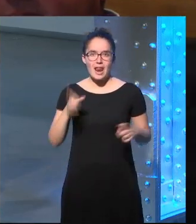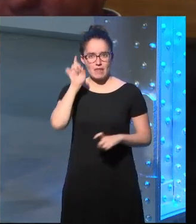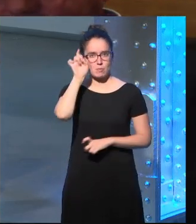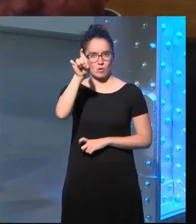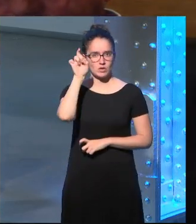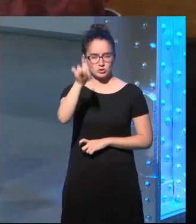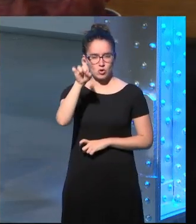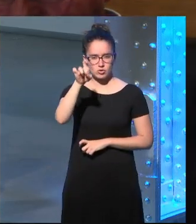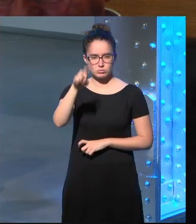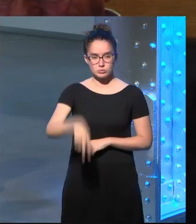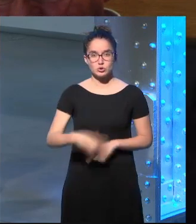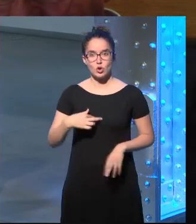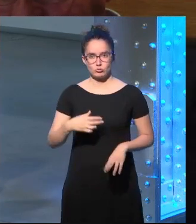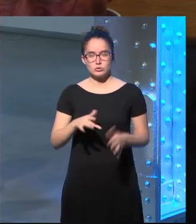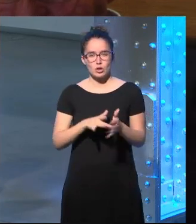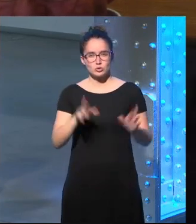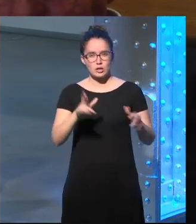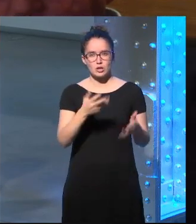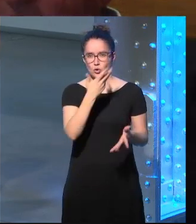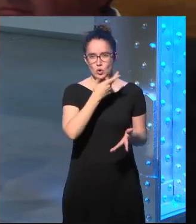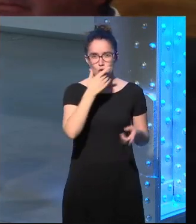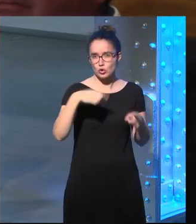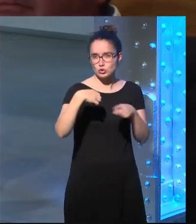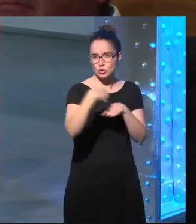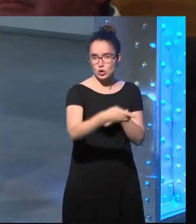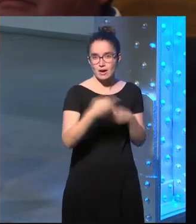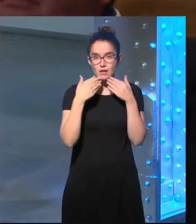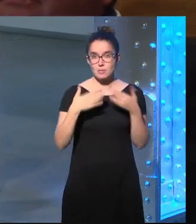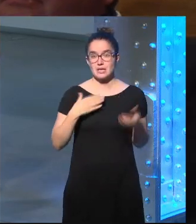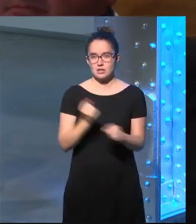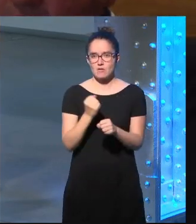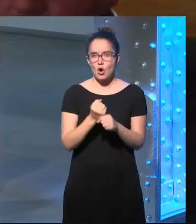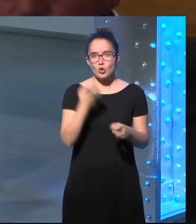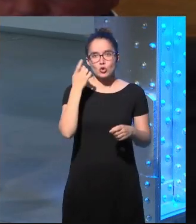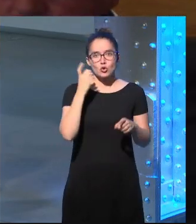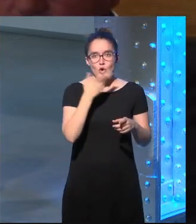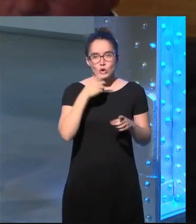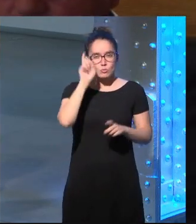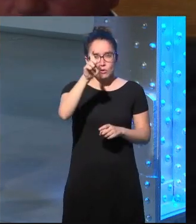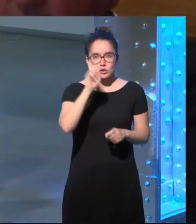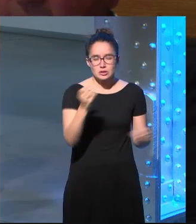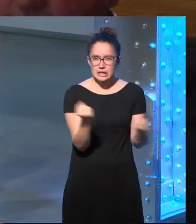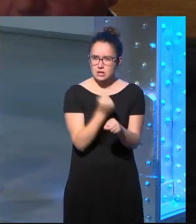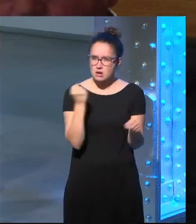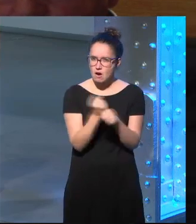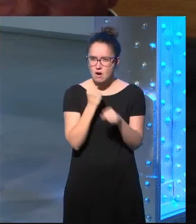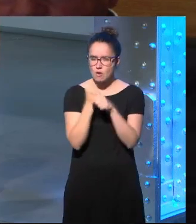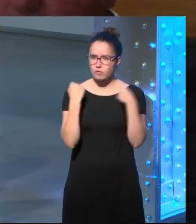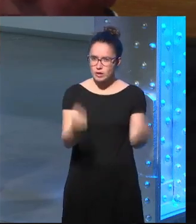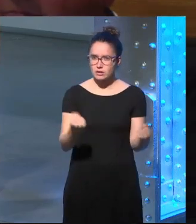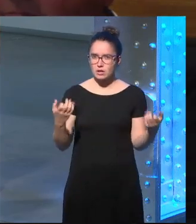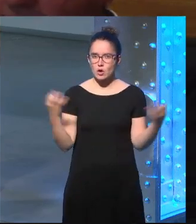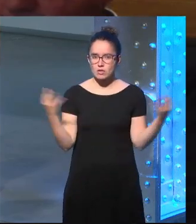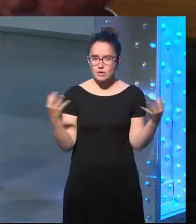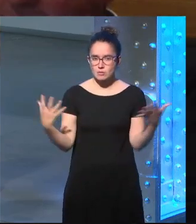prestige of a very important profession, which is the job of a teacher. By my work, I meet